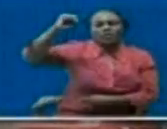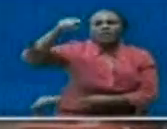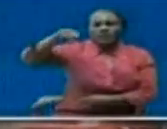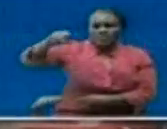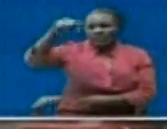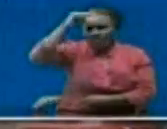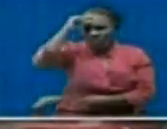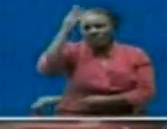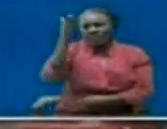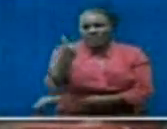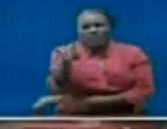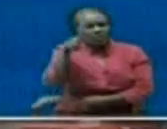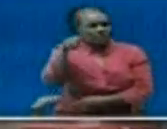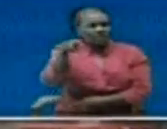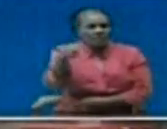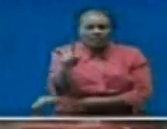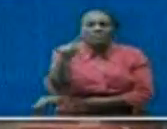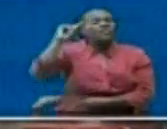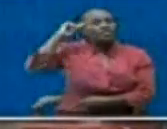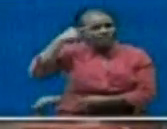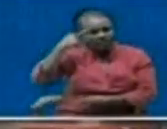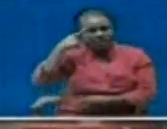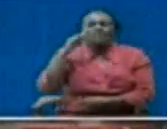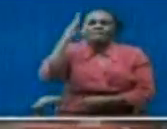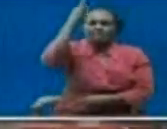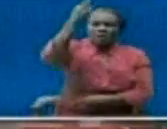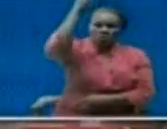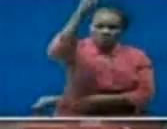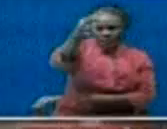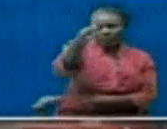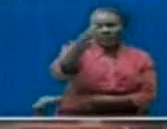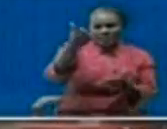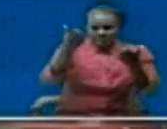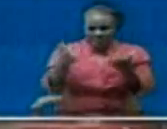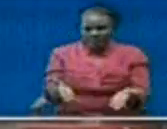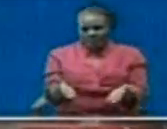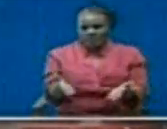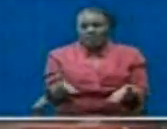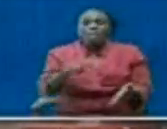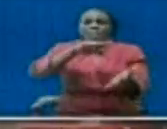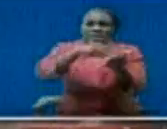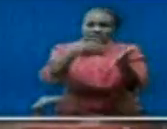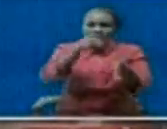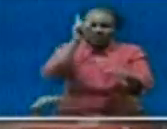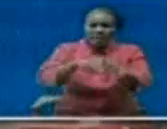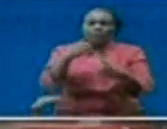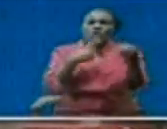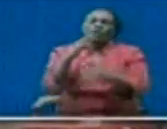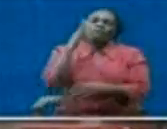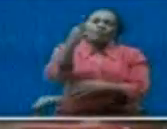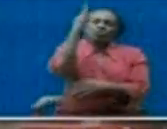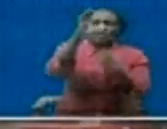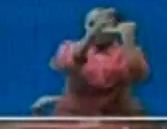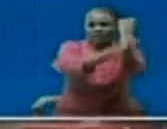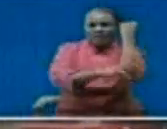he's in governance, Gwada is still thinking about the future. This is what we mean when we talk about the future of this country. There